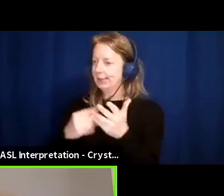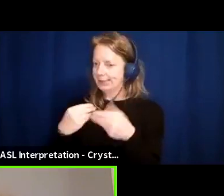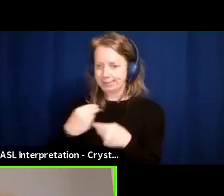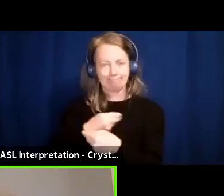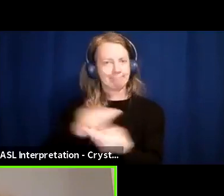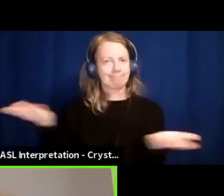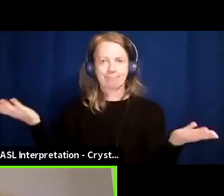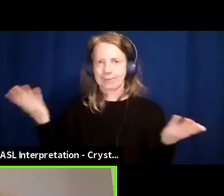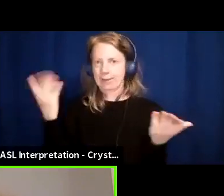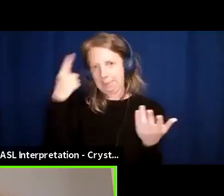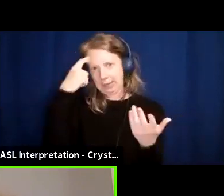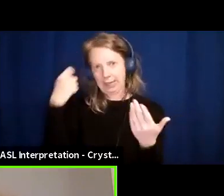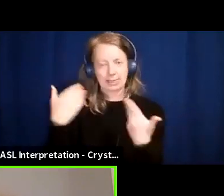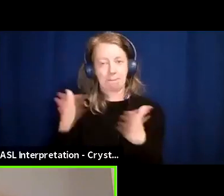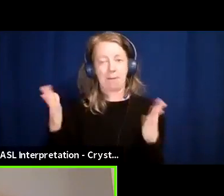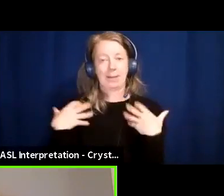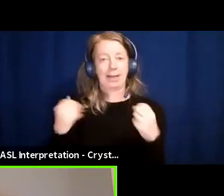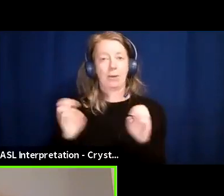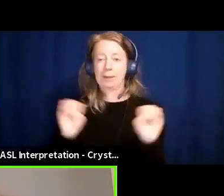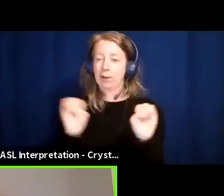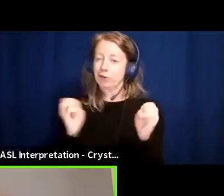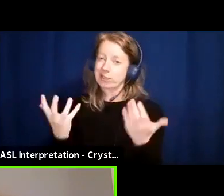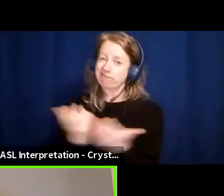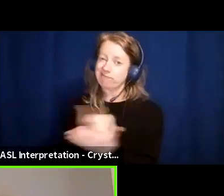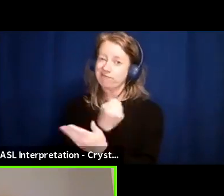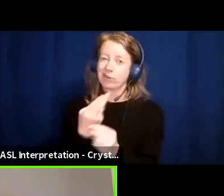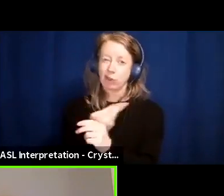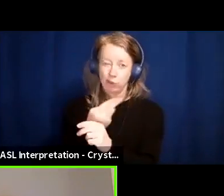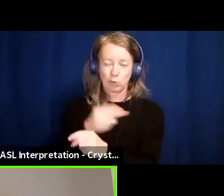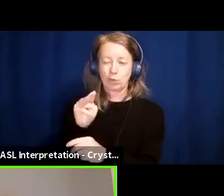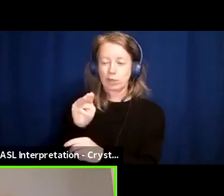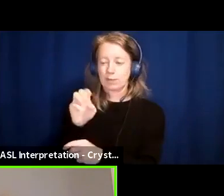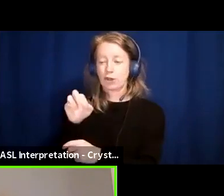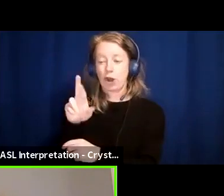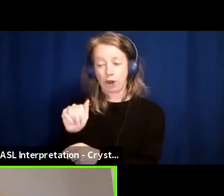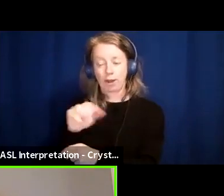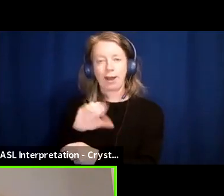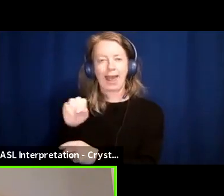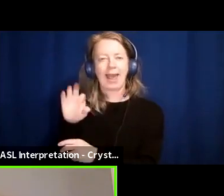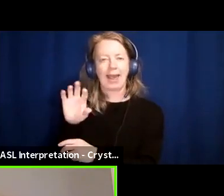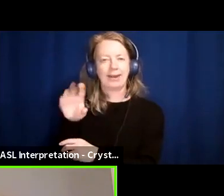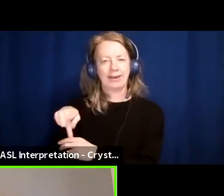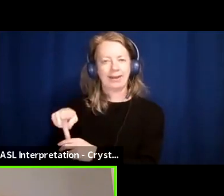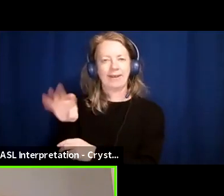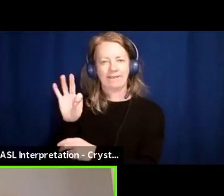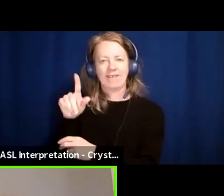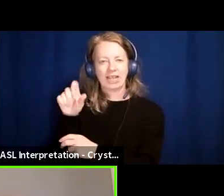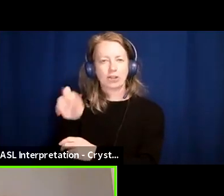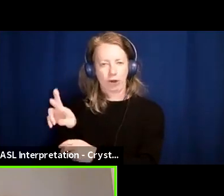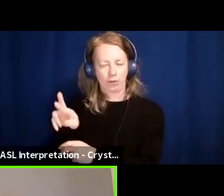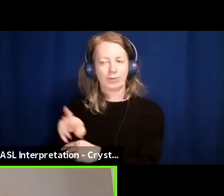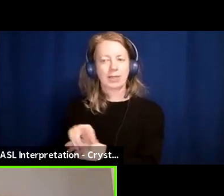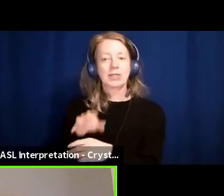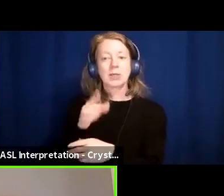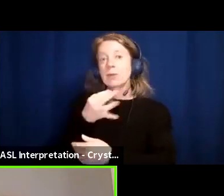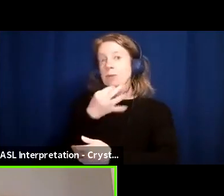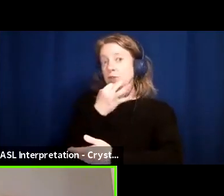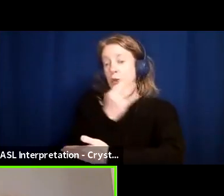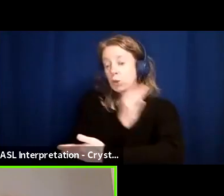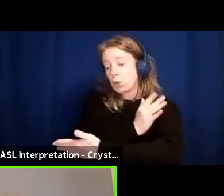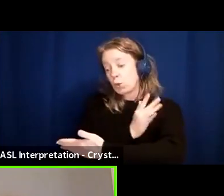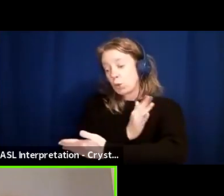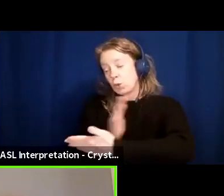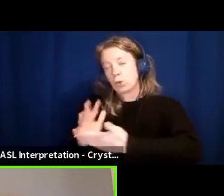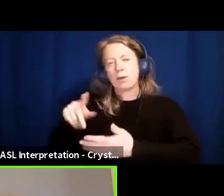public health emergency that we're having. And then they'll go into phase 4 trials, which is kind of longitudinal or